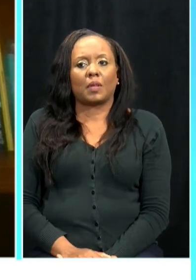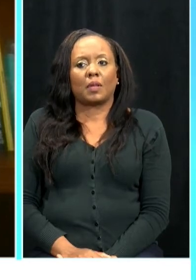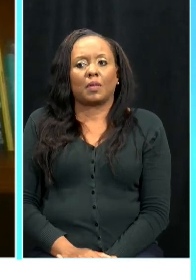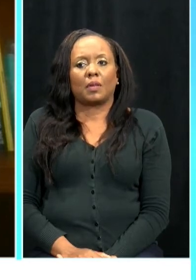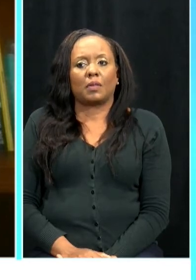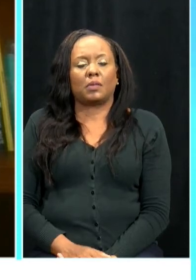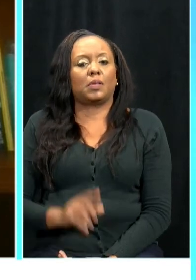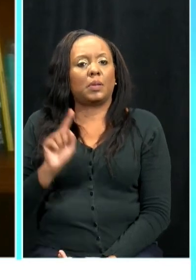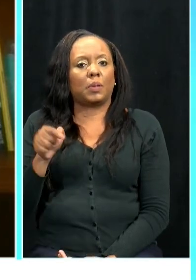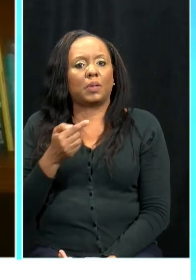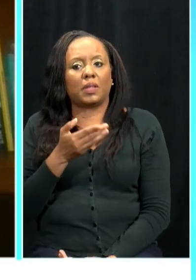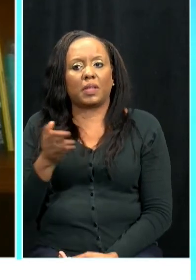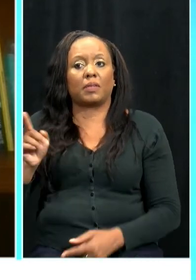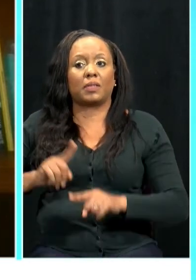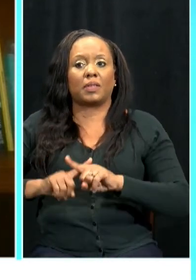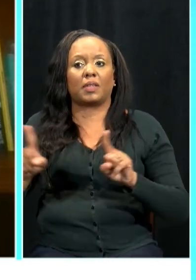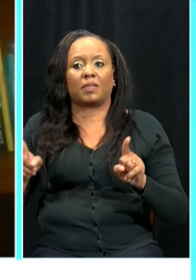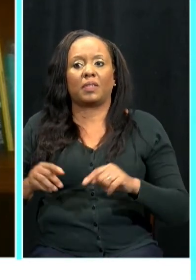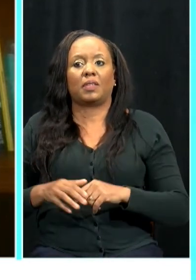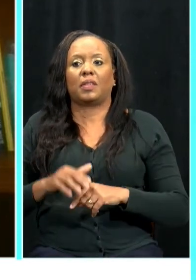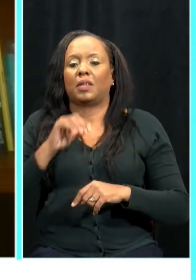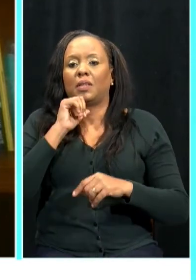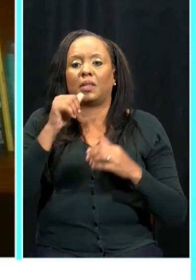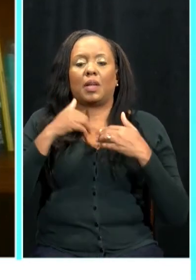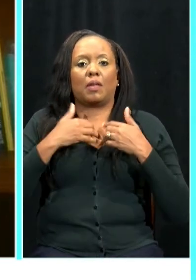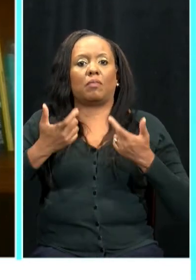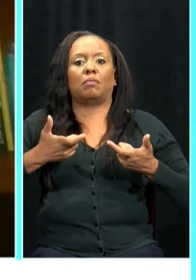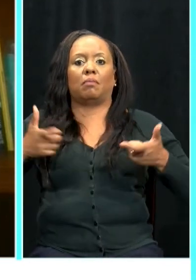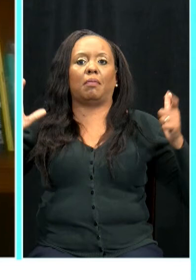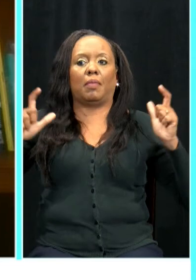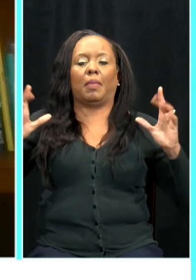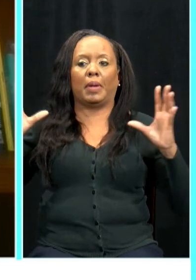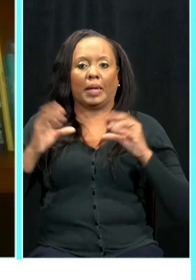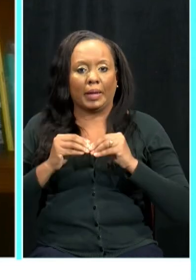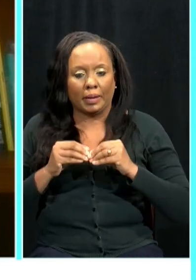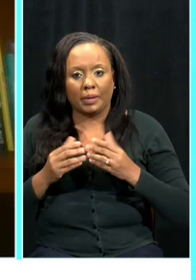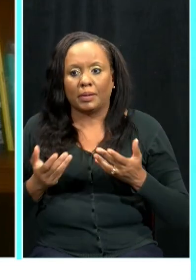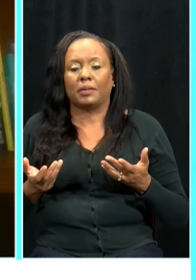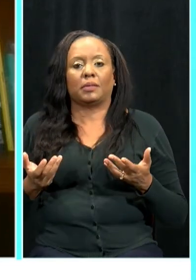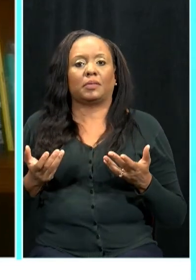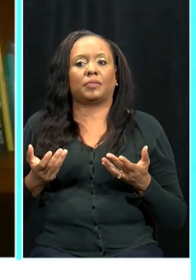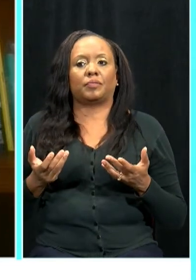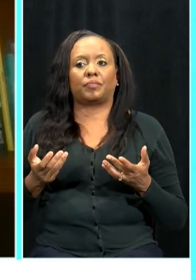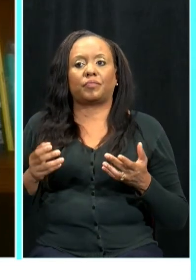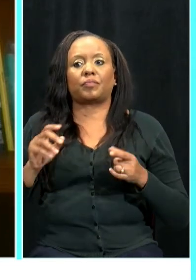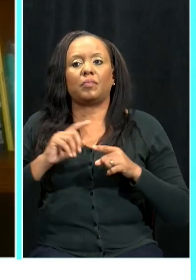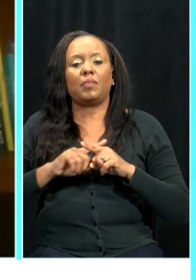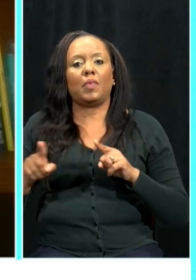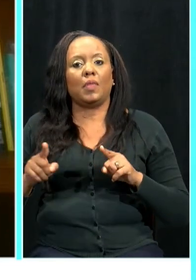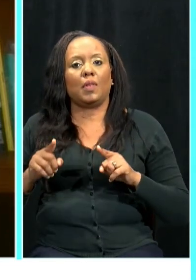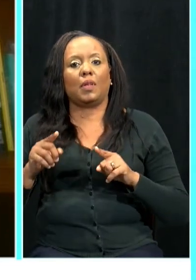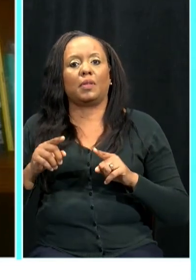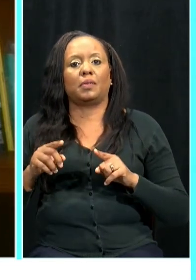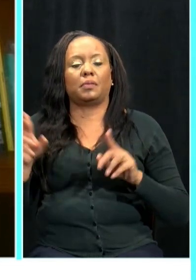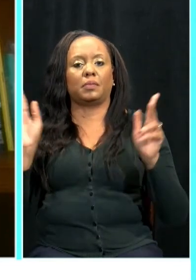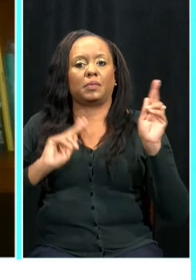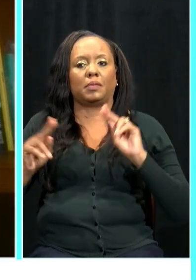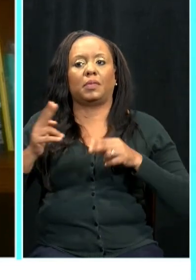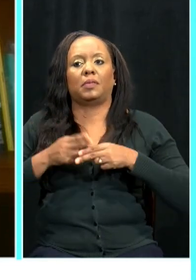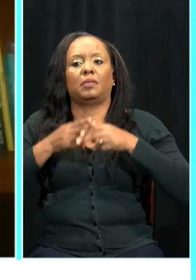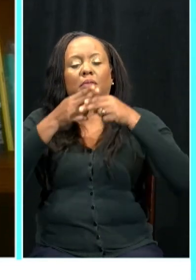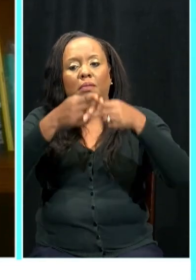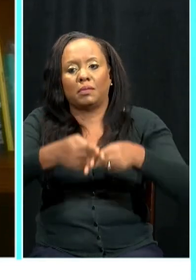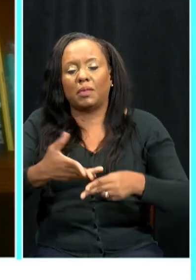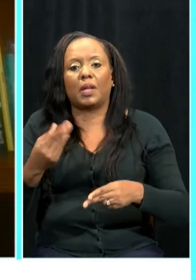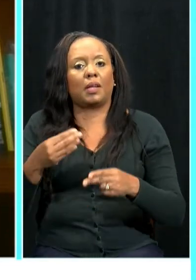mass meetings were not done. So things like the candidate presentation, the presentation of candidates, the